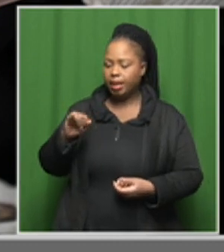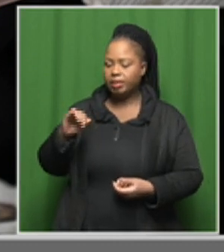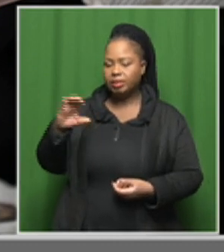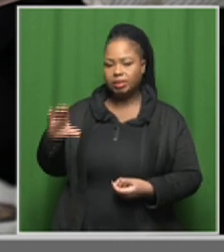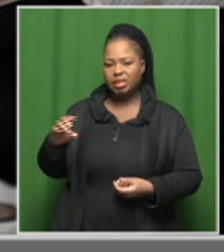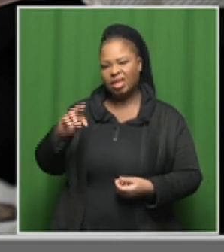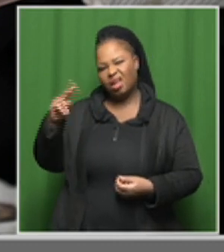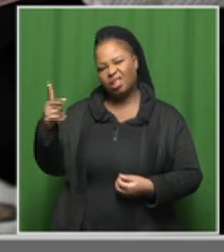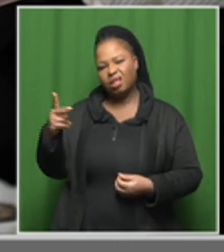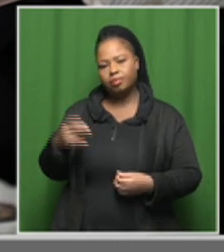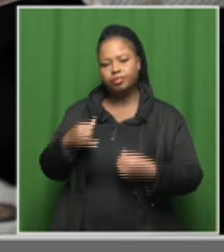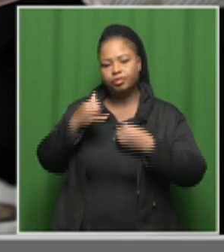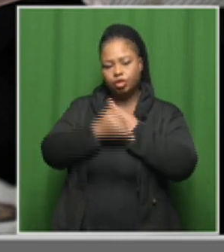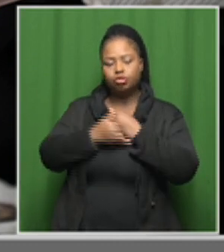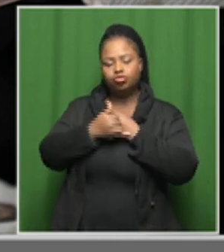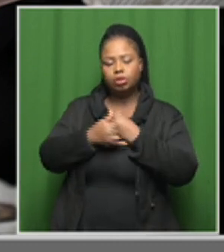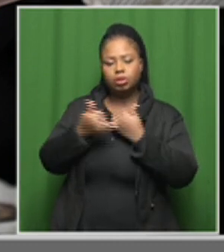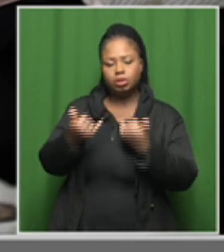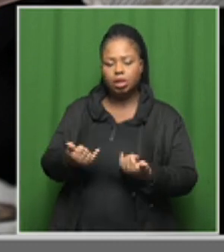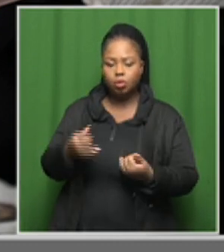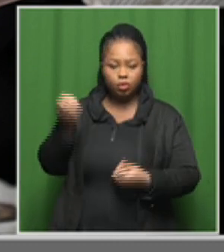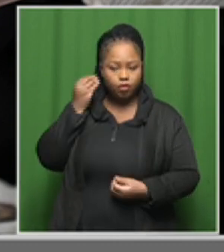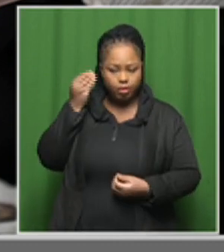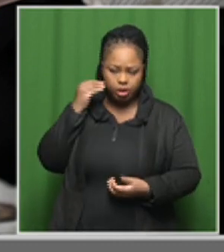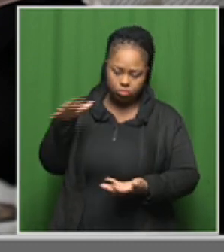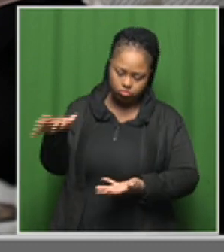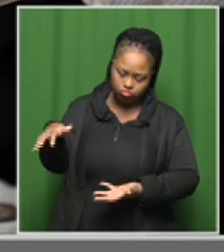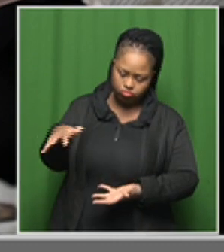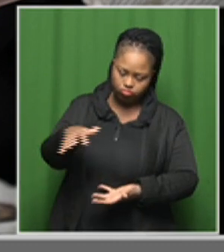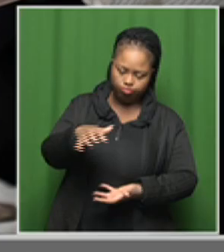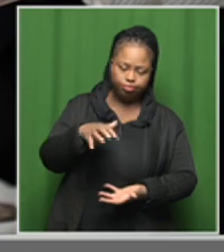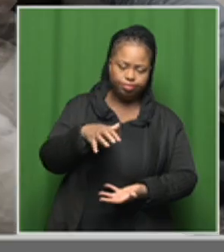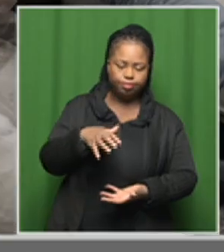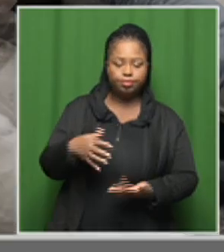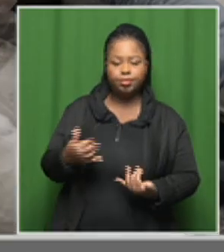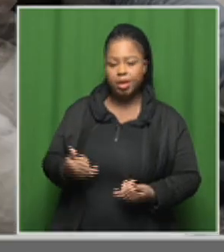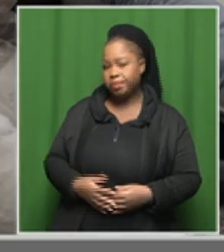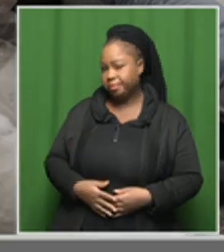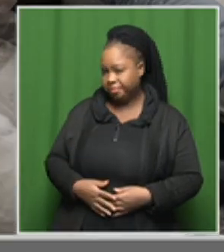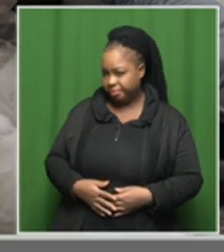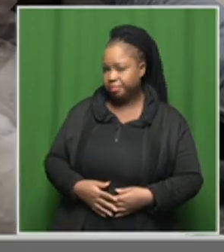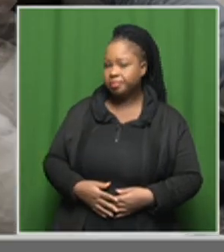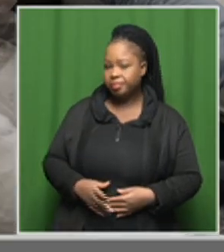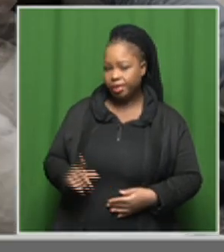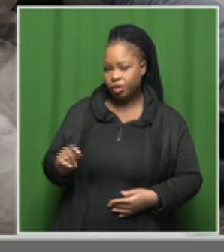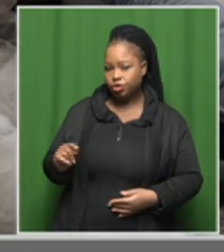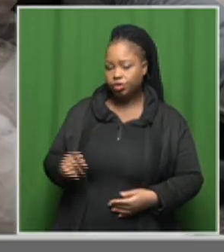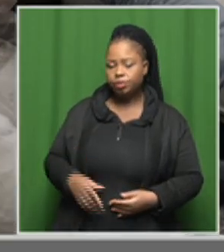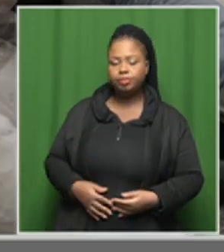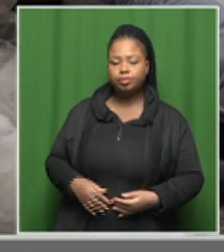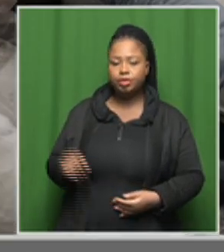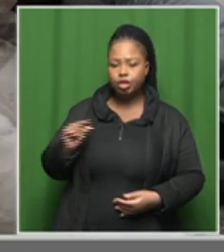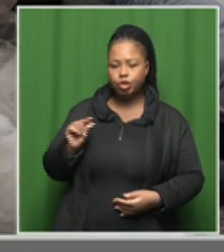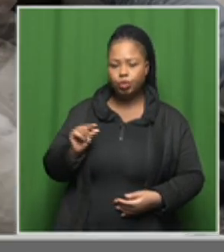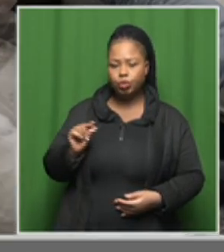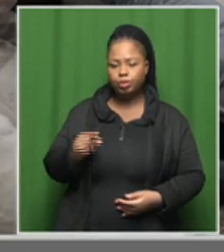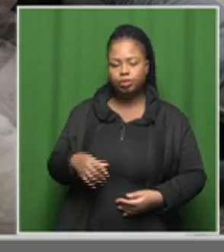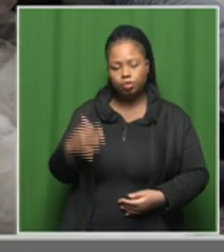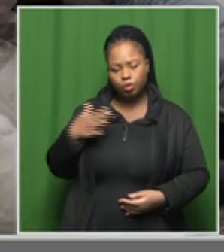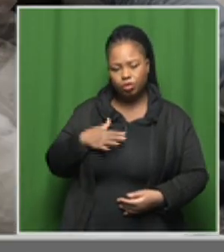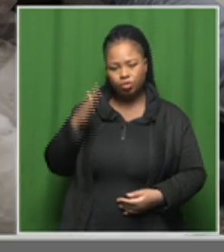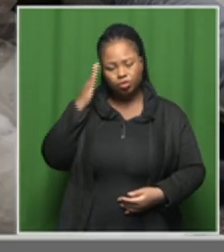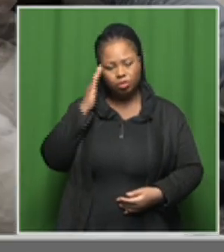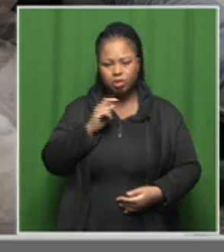income countries, and we're starting to collect data, and it's actually becoming very interesting, because soon we will know within a few years what is the